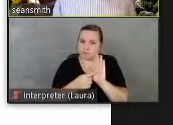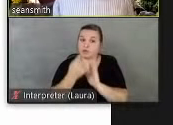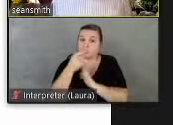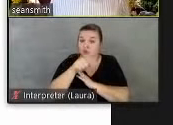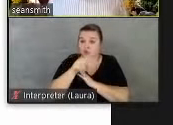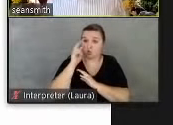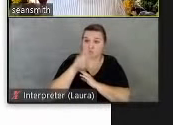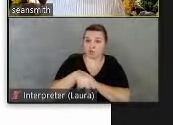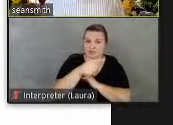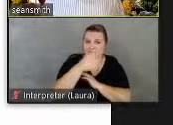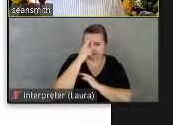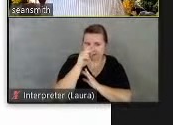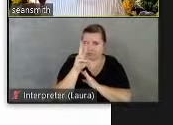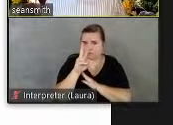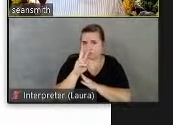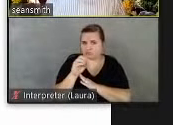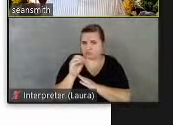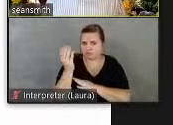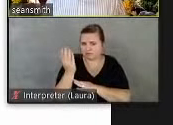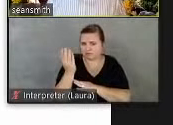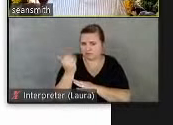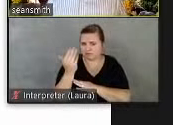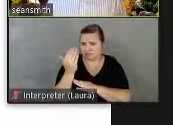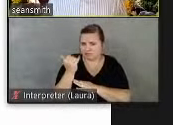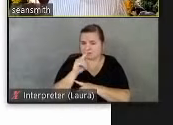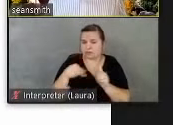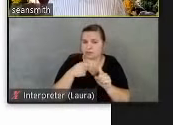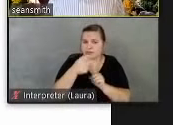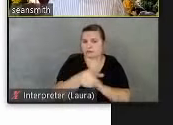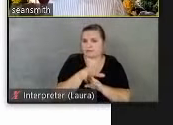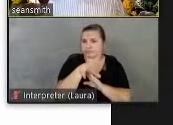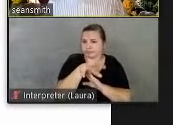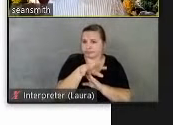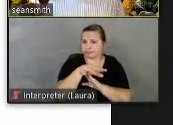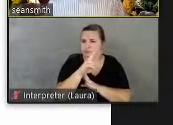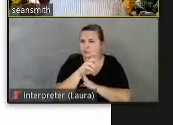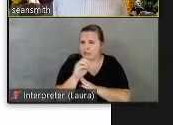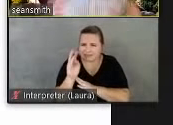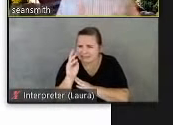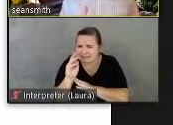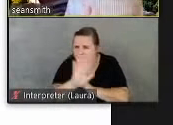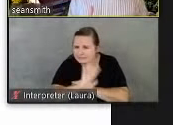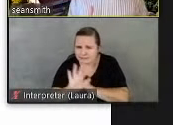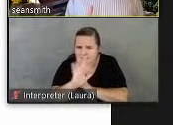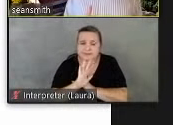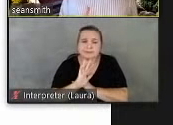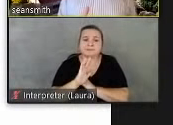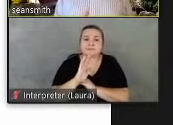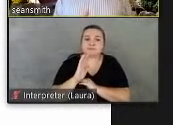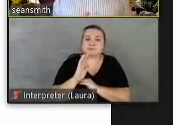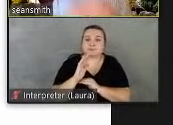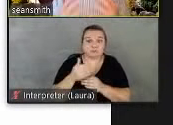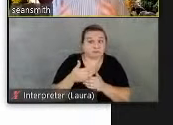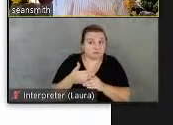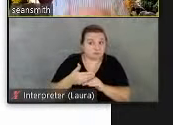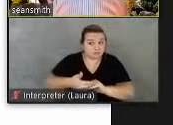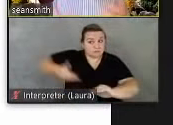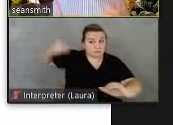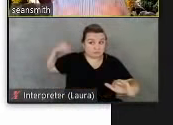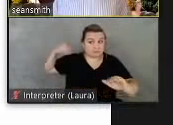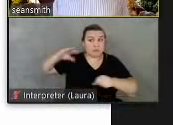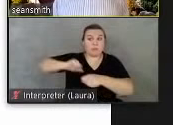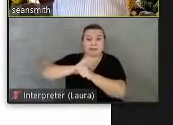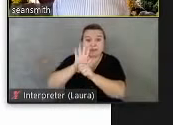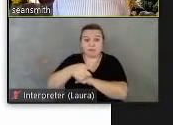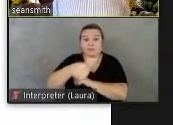I think it was 2015 when this was shot, 2016, well prior to the pandemic, where they're saying